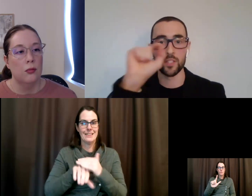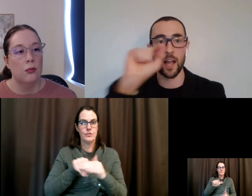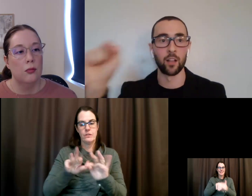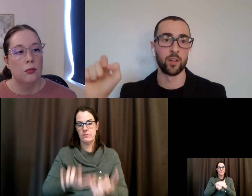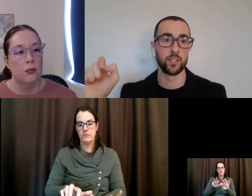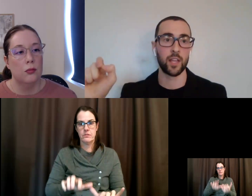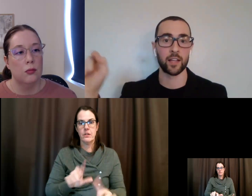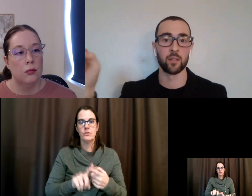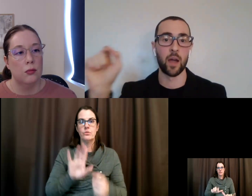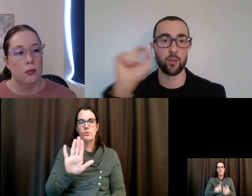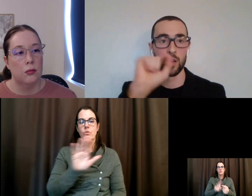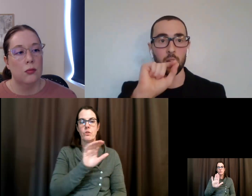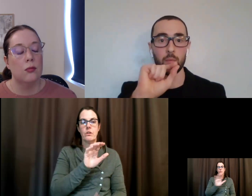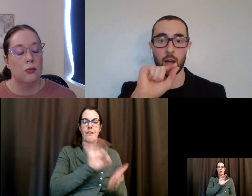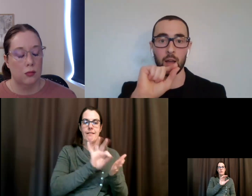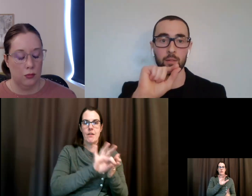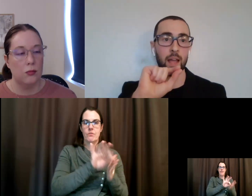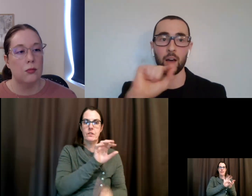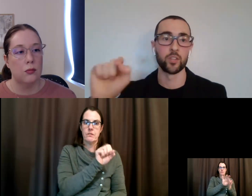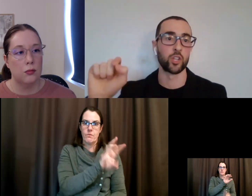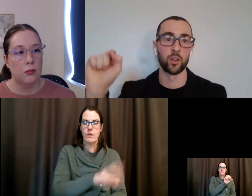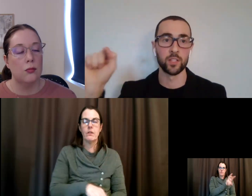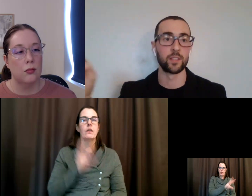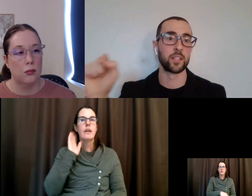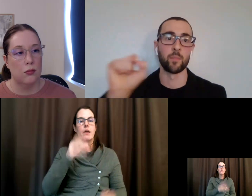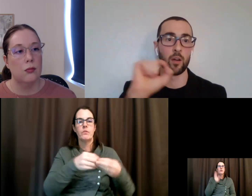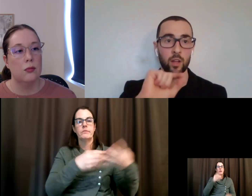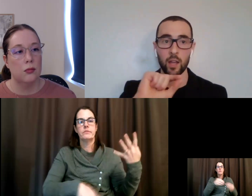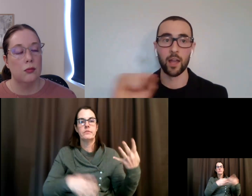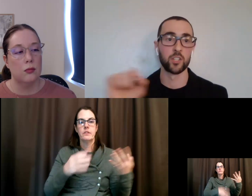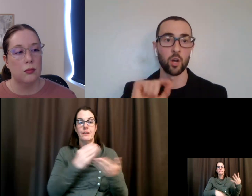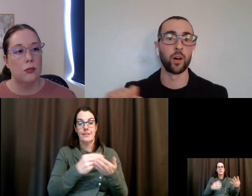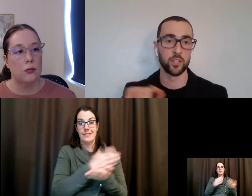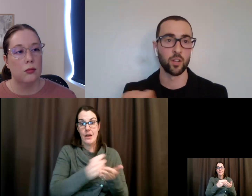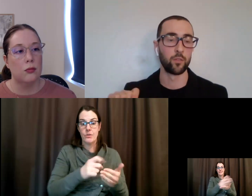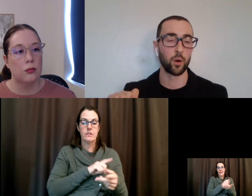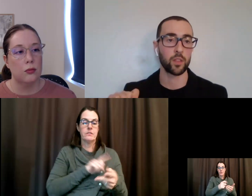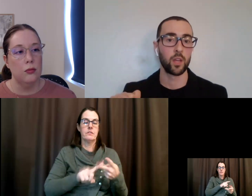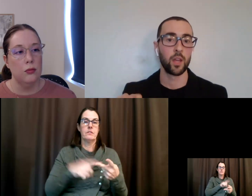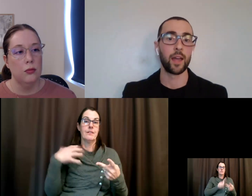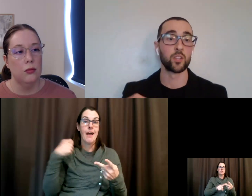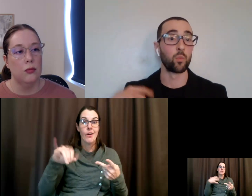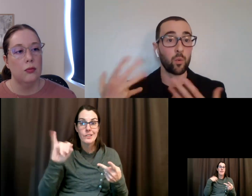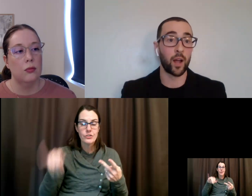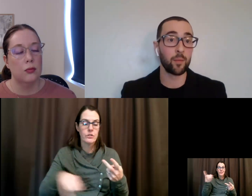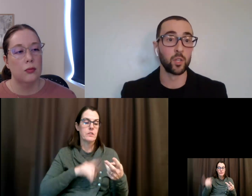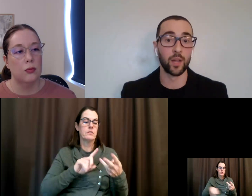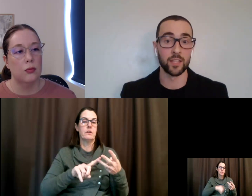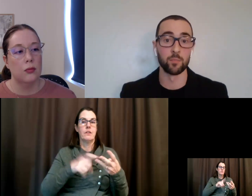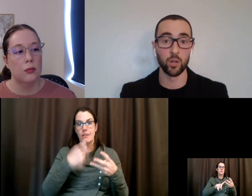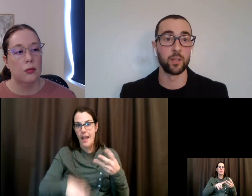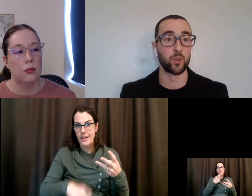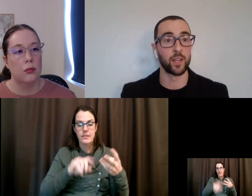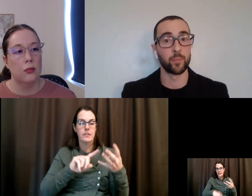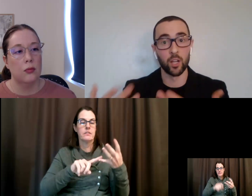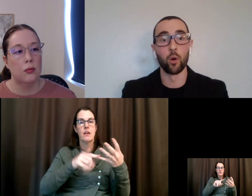list out salaries X amount, health insurance this amount, and so on and so forth. And so what I'm doing